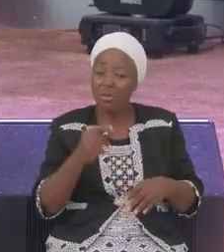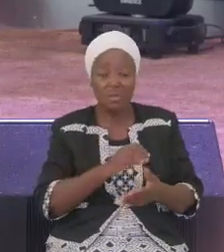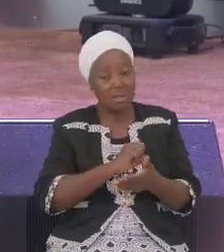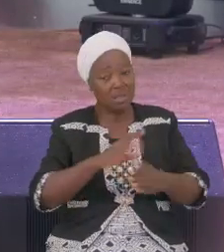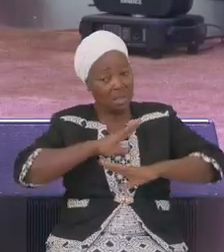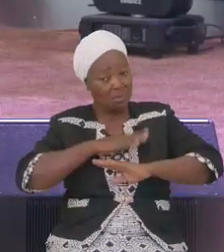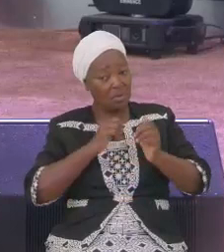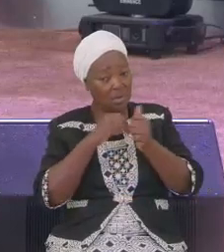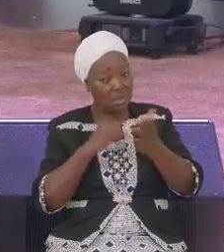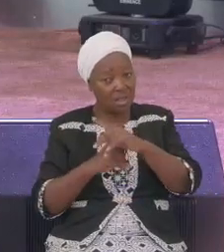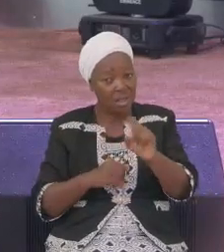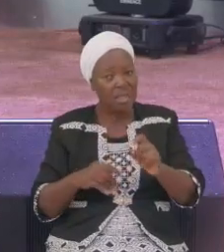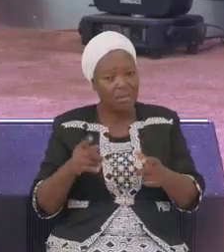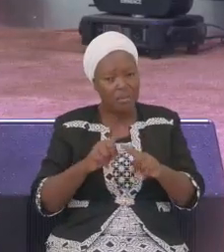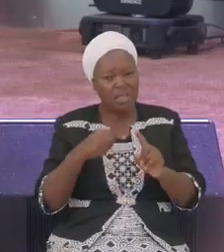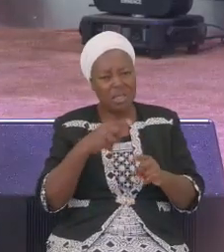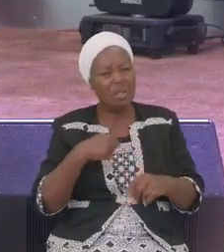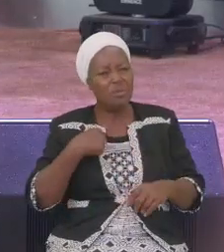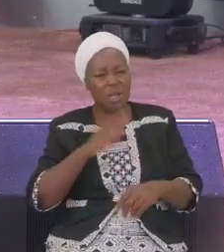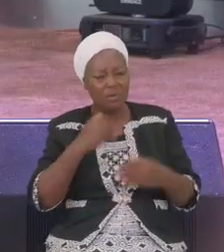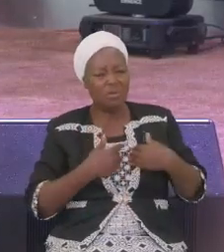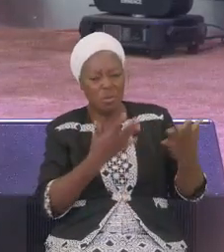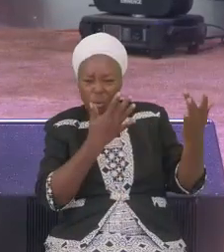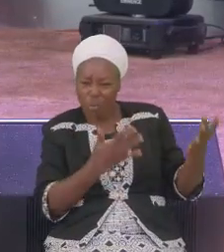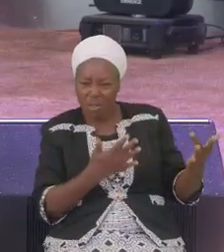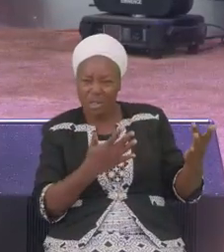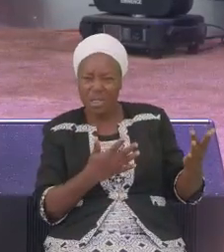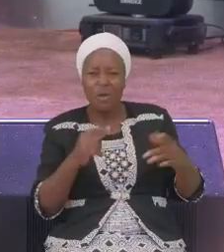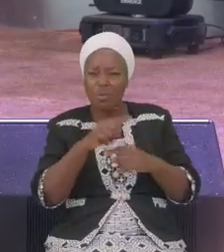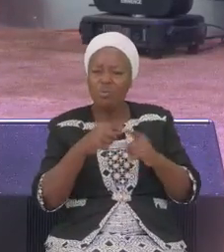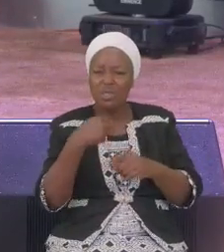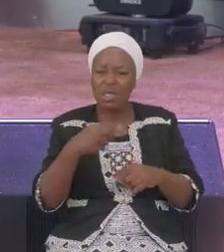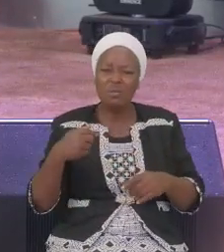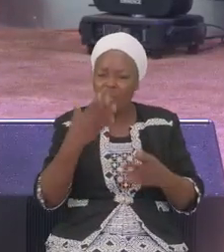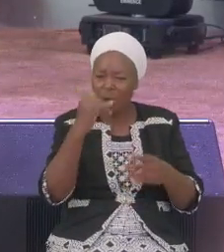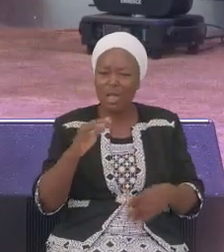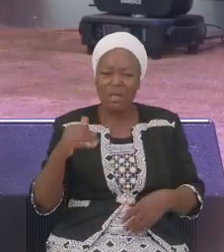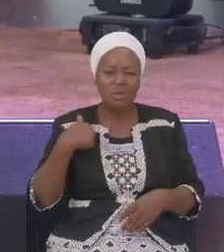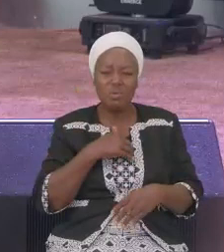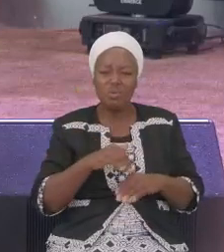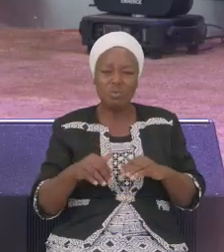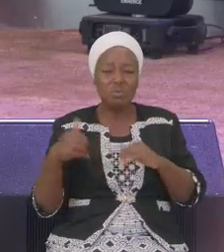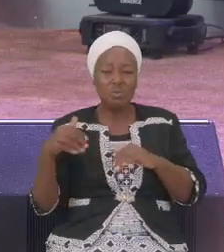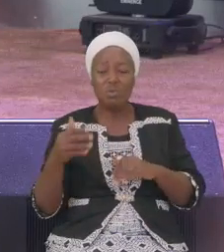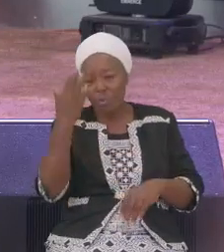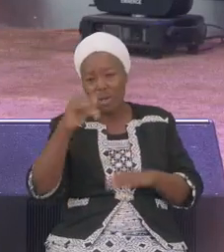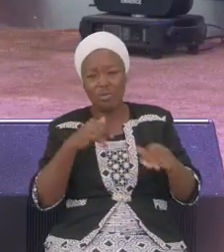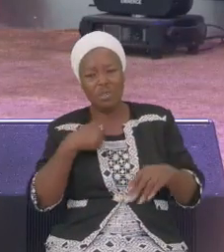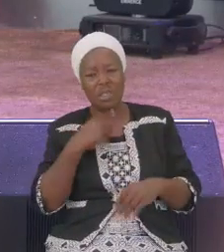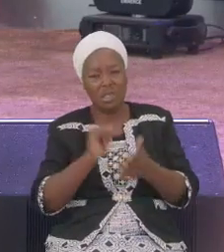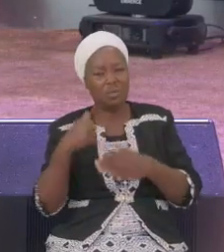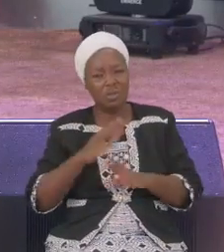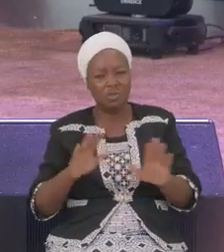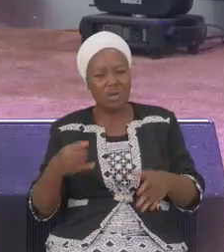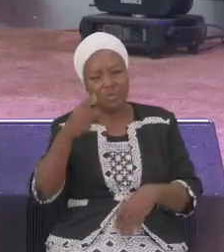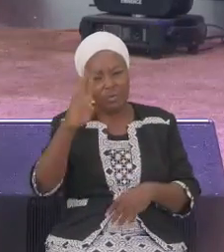should tarry. What do we say? We're children of God and we're not obeying the Lord and we're interested in other things on Sunday